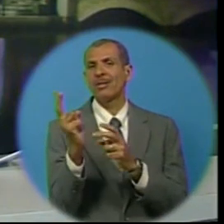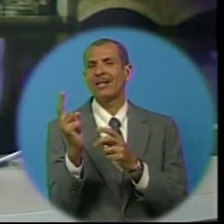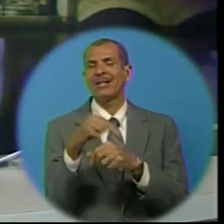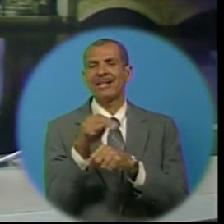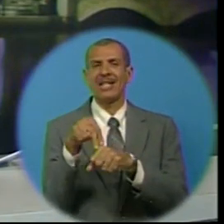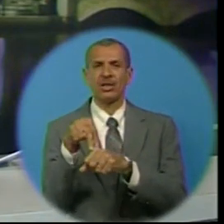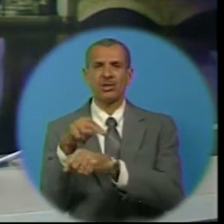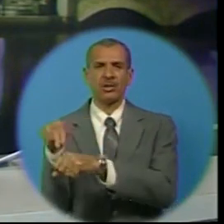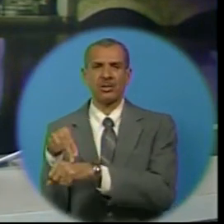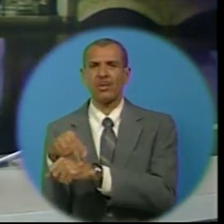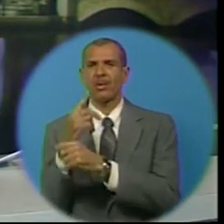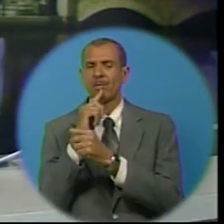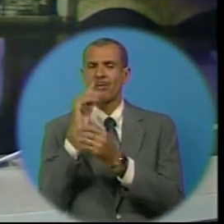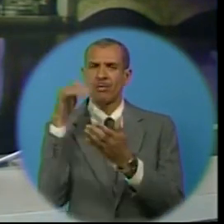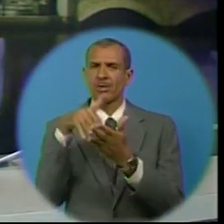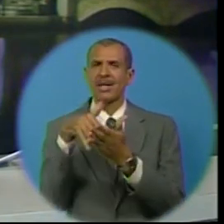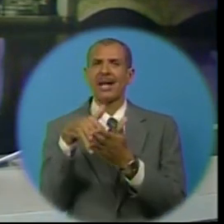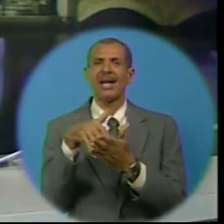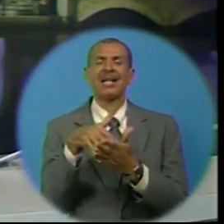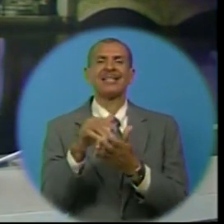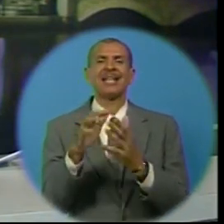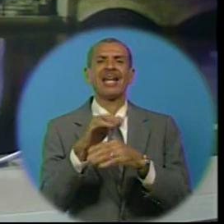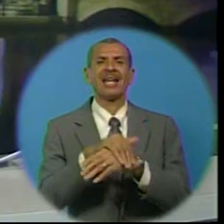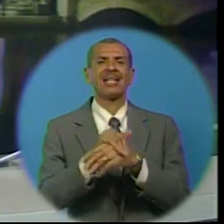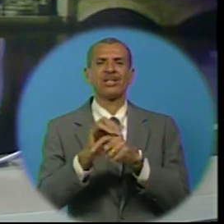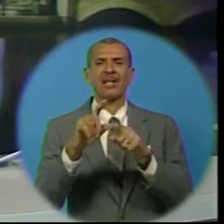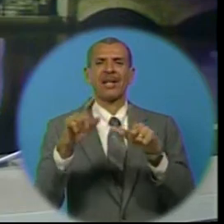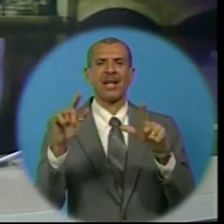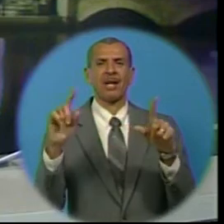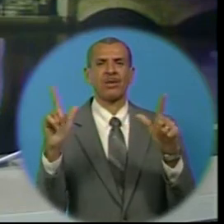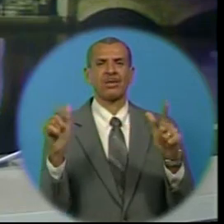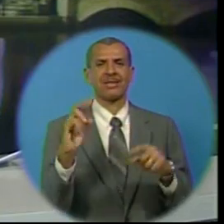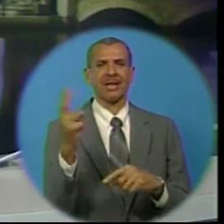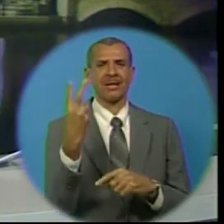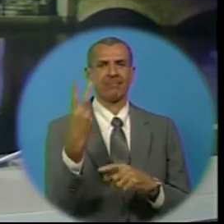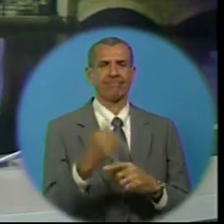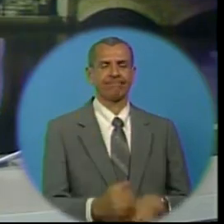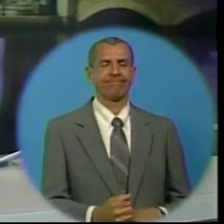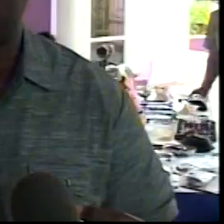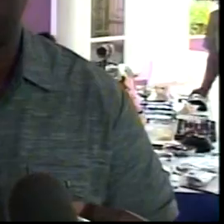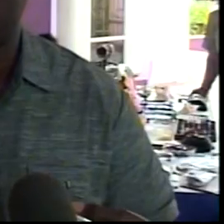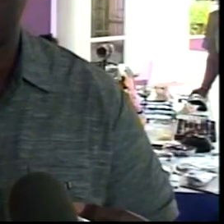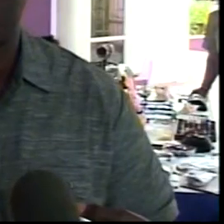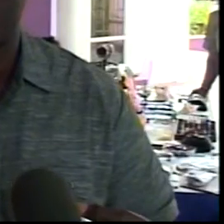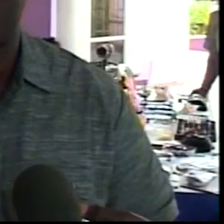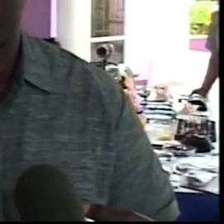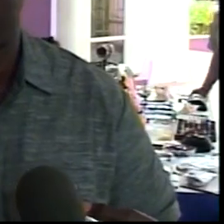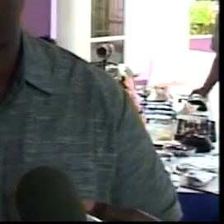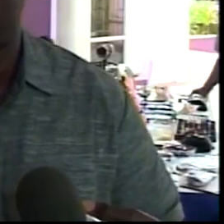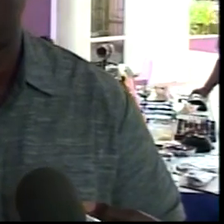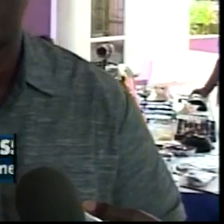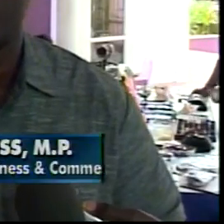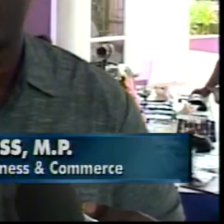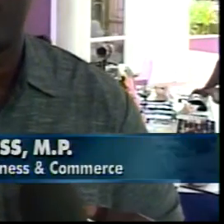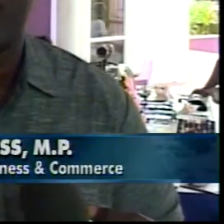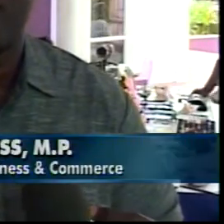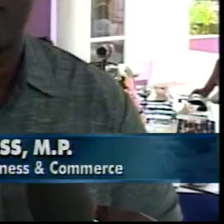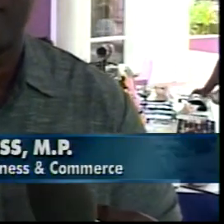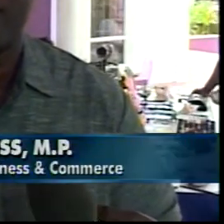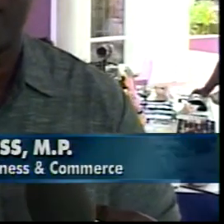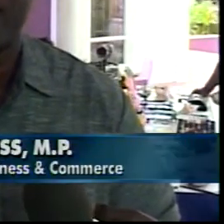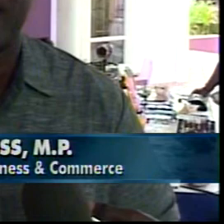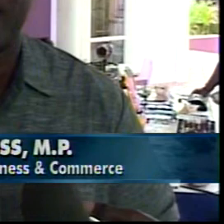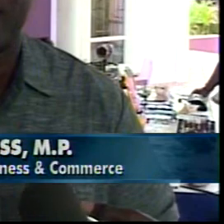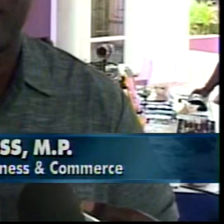focusing on is English as a second language. The University of West Indies, with the prior discussions with